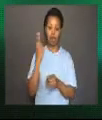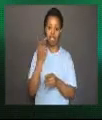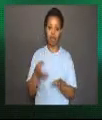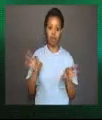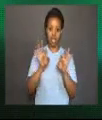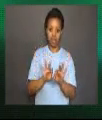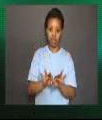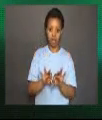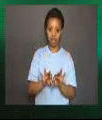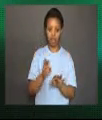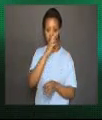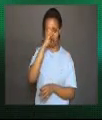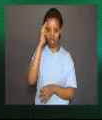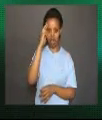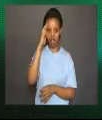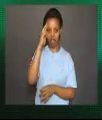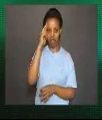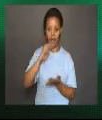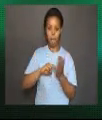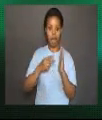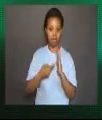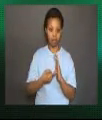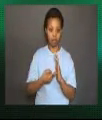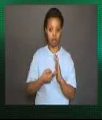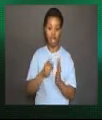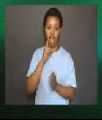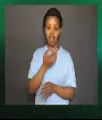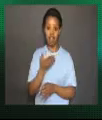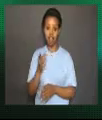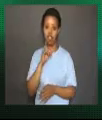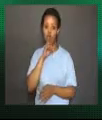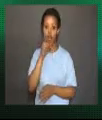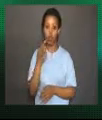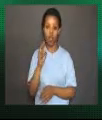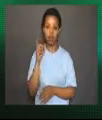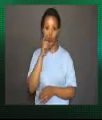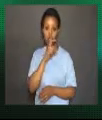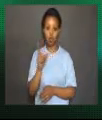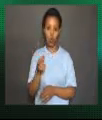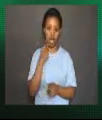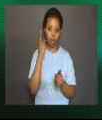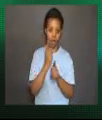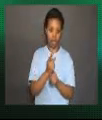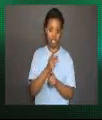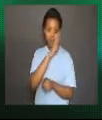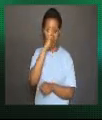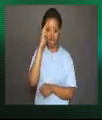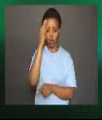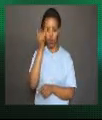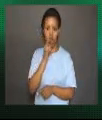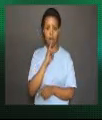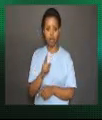to determine whether something is true or false because